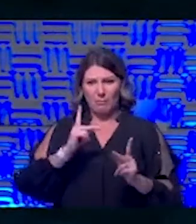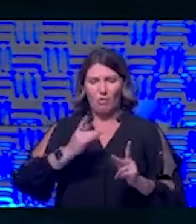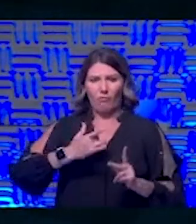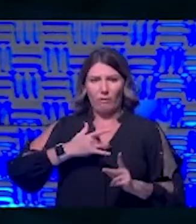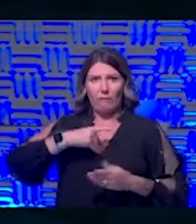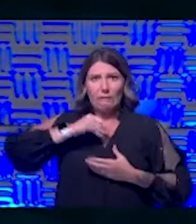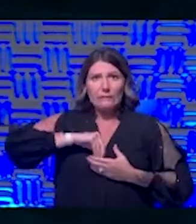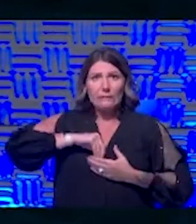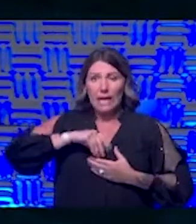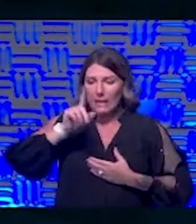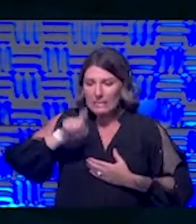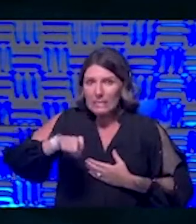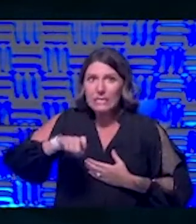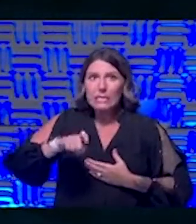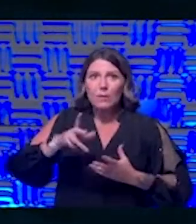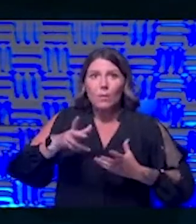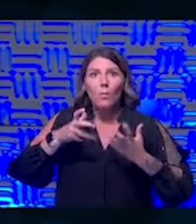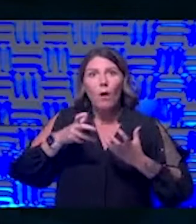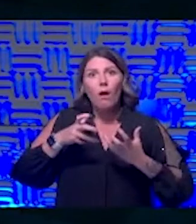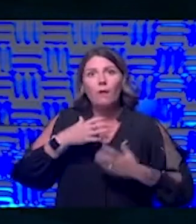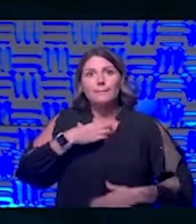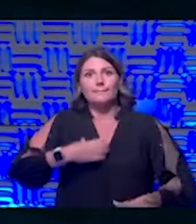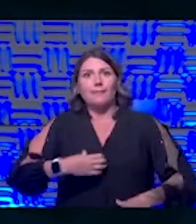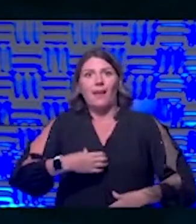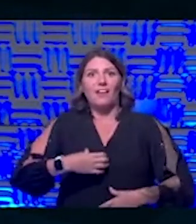need to, and so they're just going to ignore the dangers?